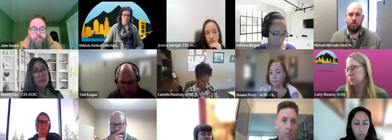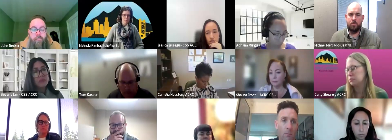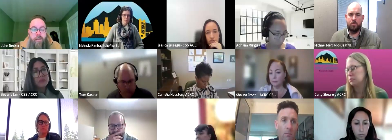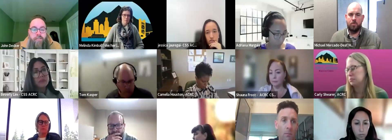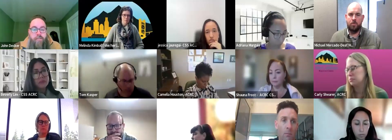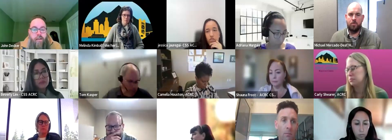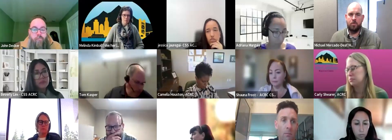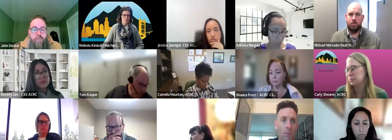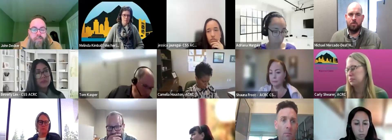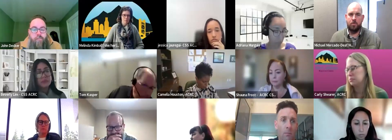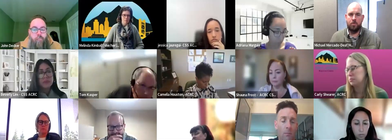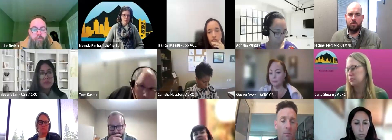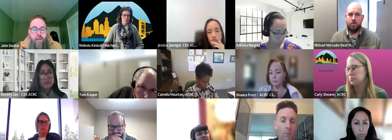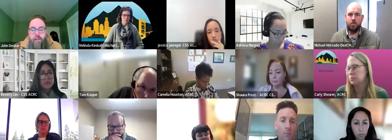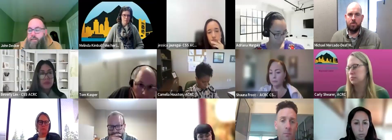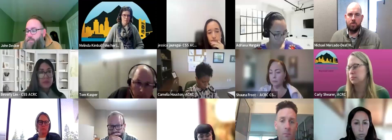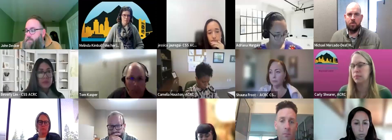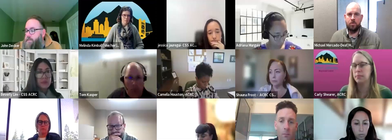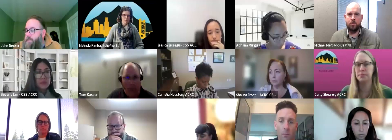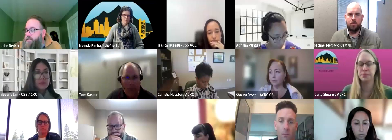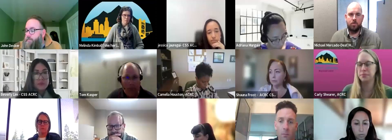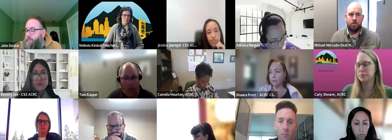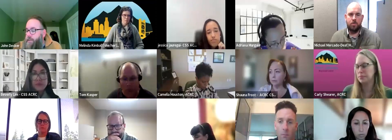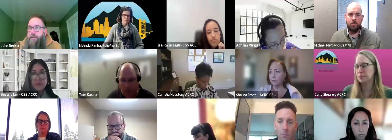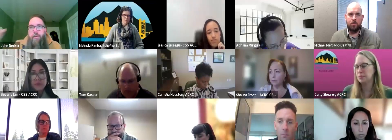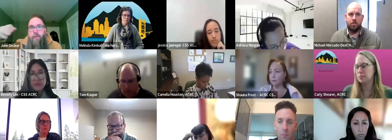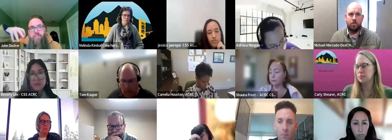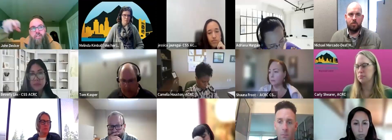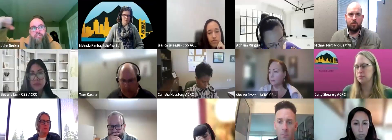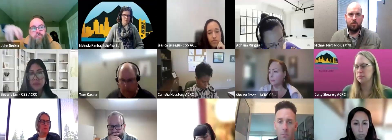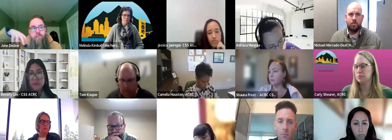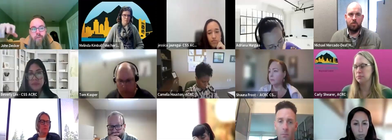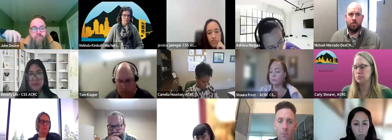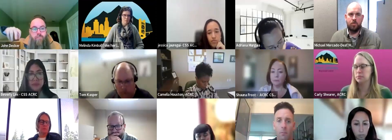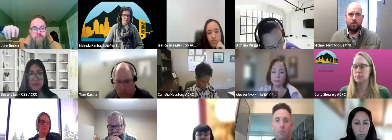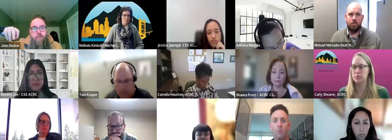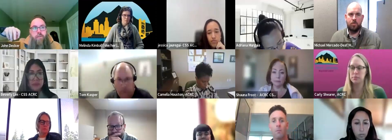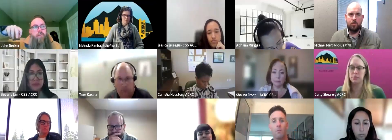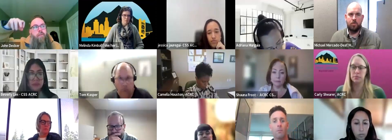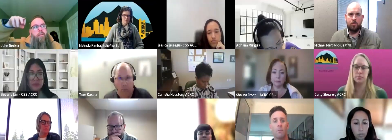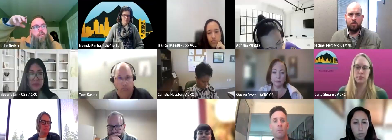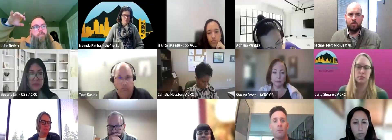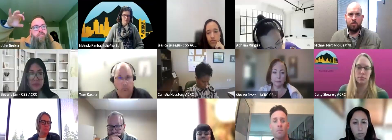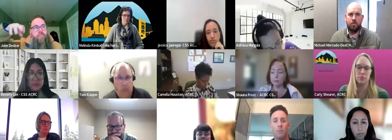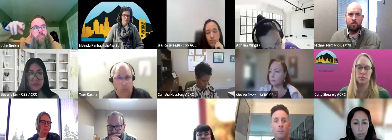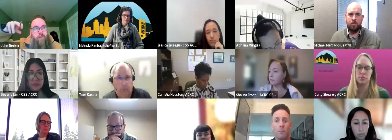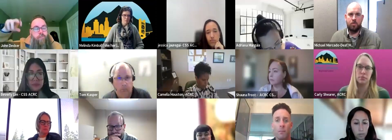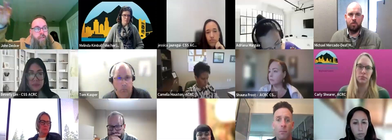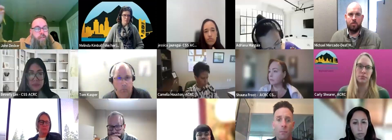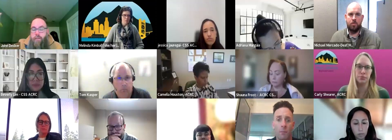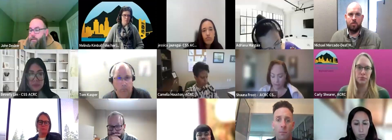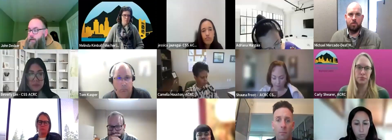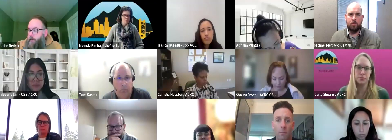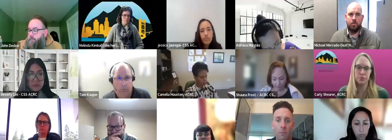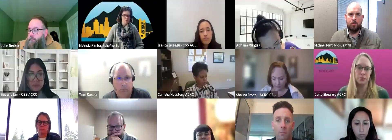that in the upcoming months once the department finalizes some of the exchange of information between the service